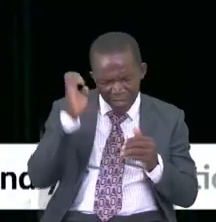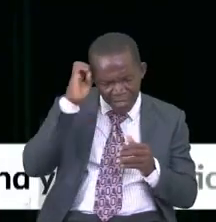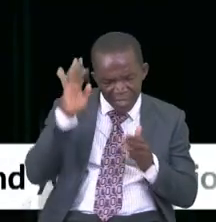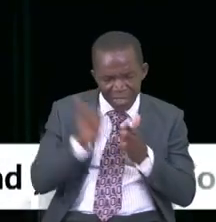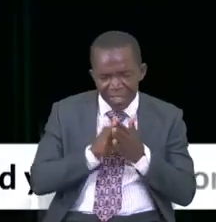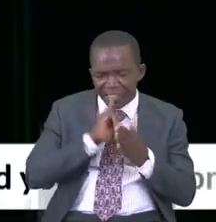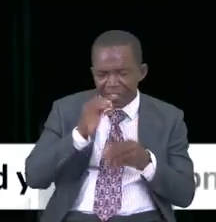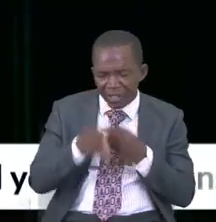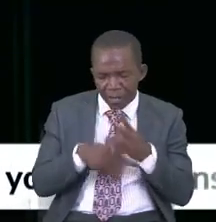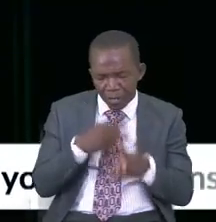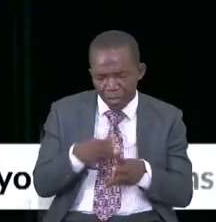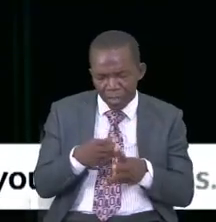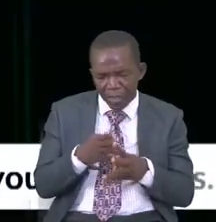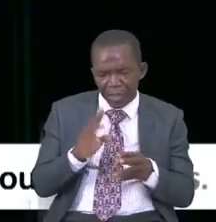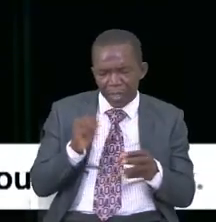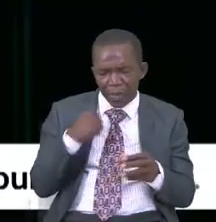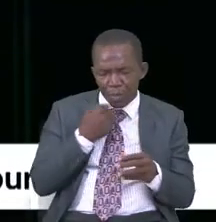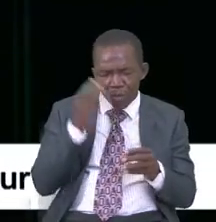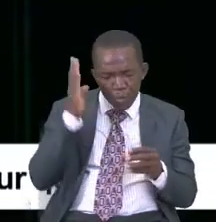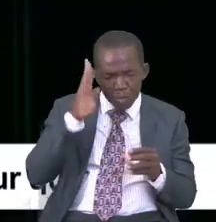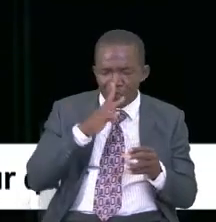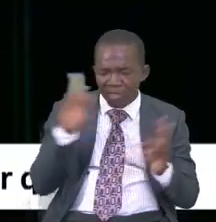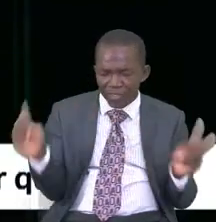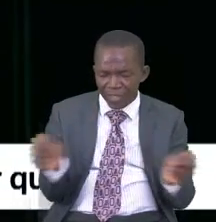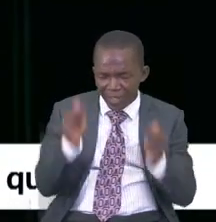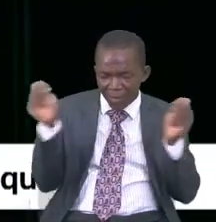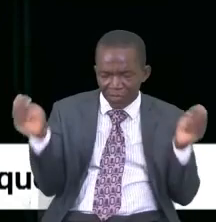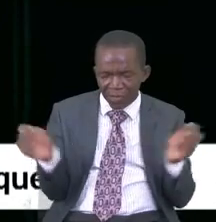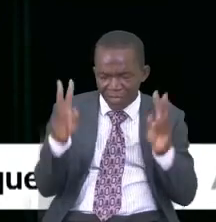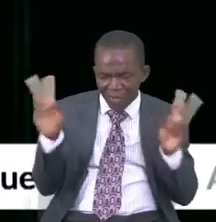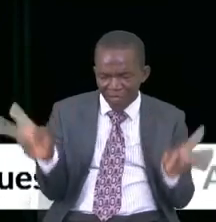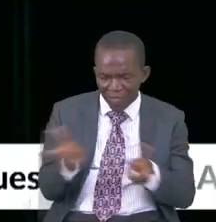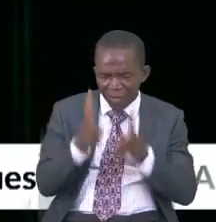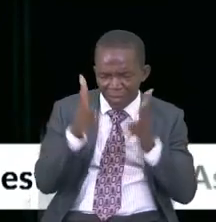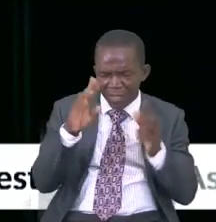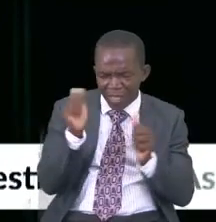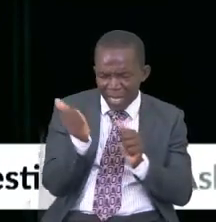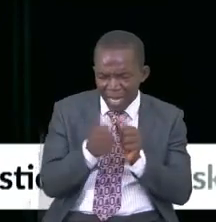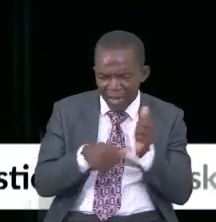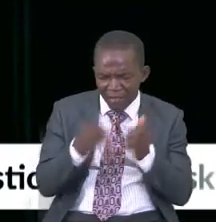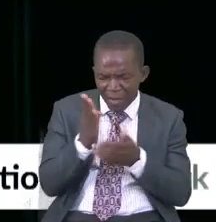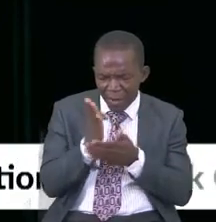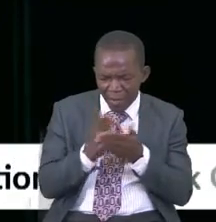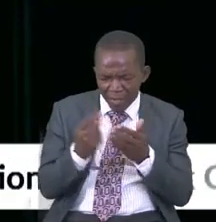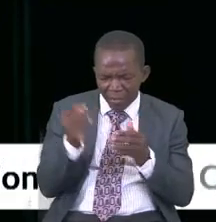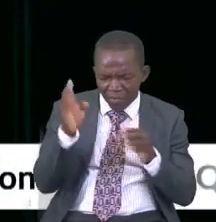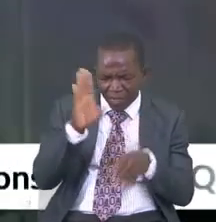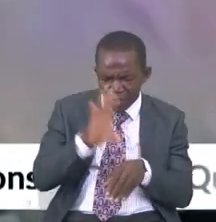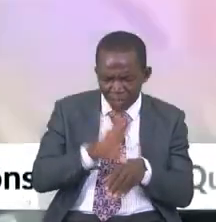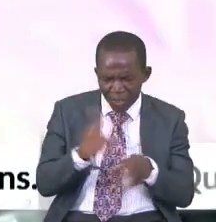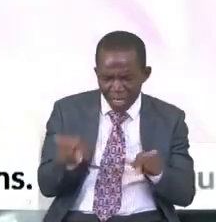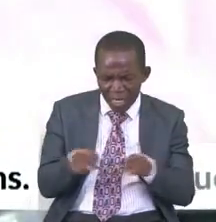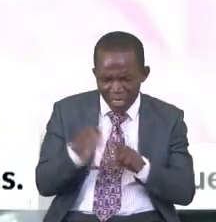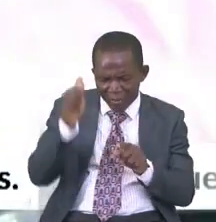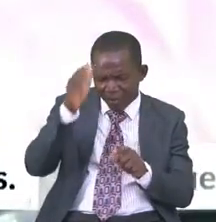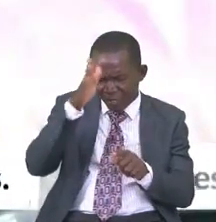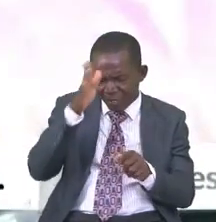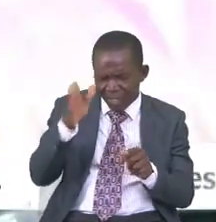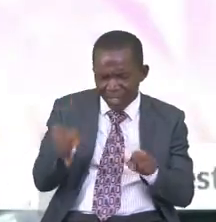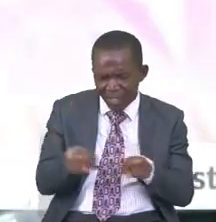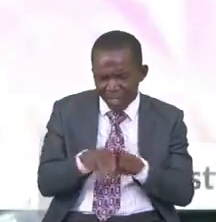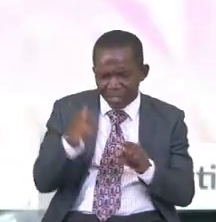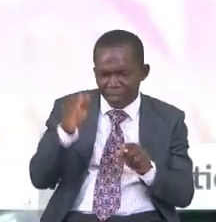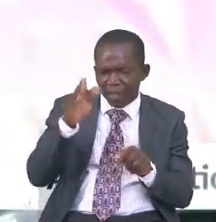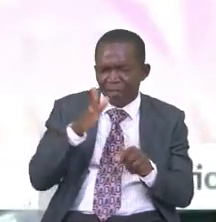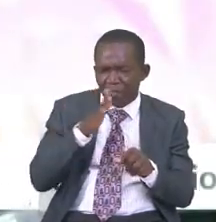triumphant, victorious. Lord, we pray every branch of the church, our fathers, our young ones, our